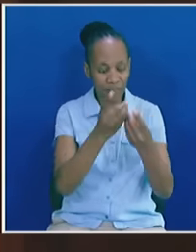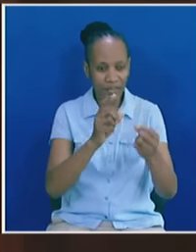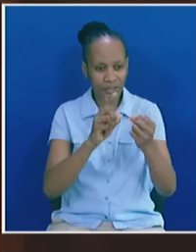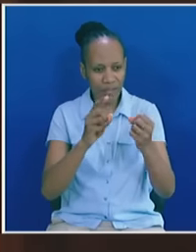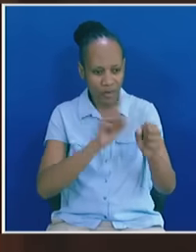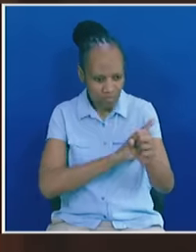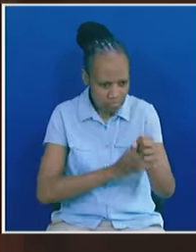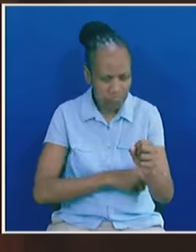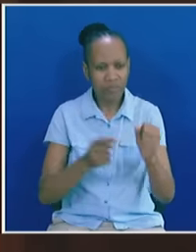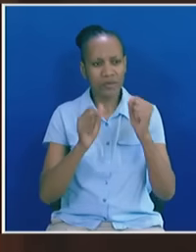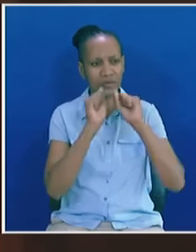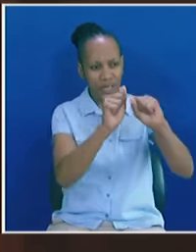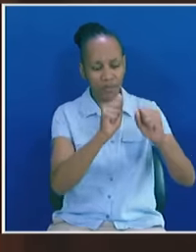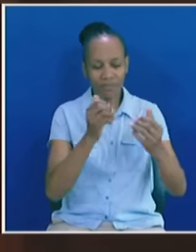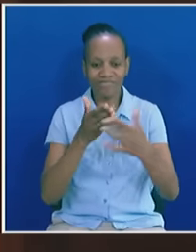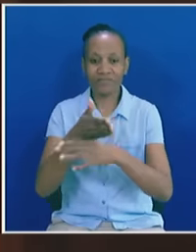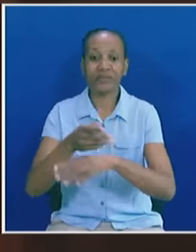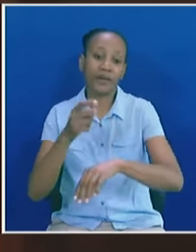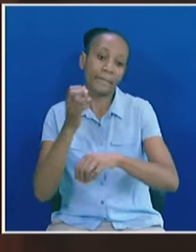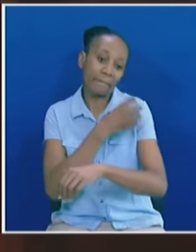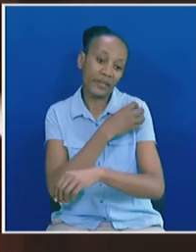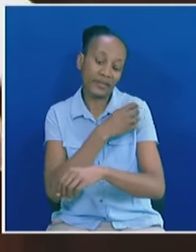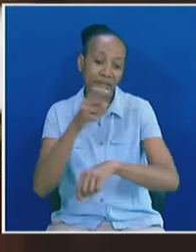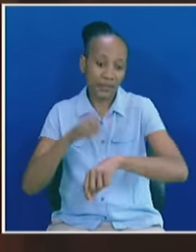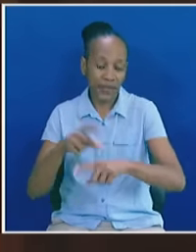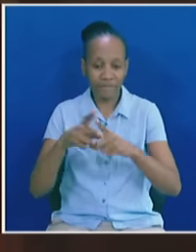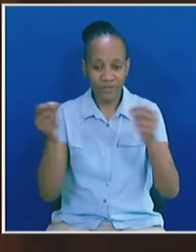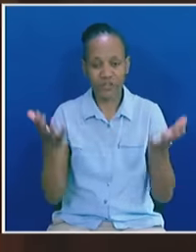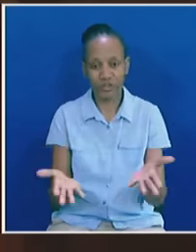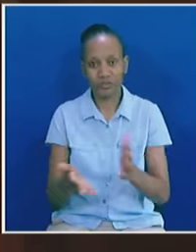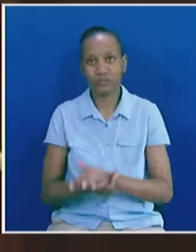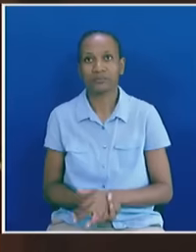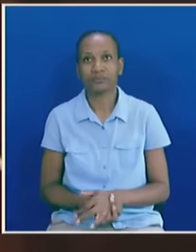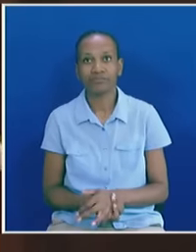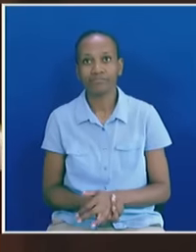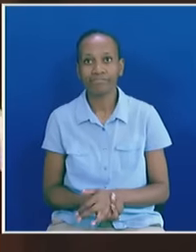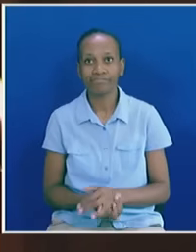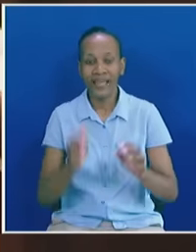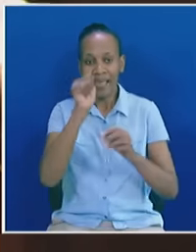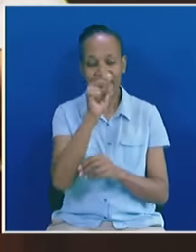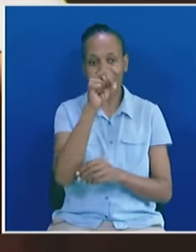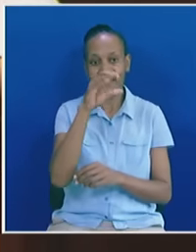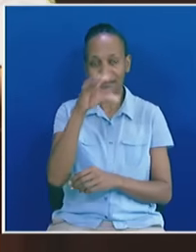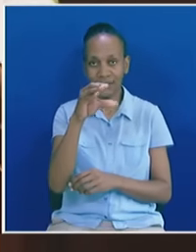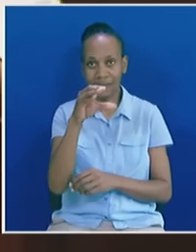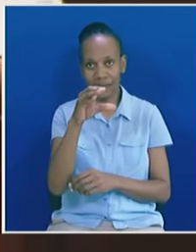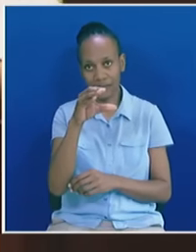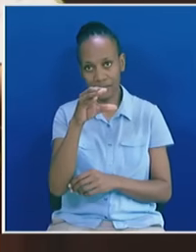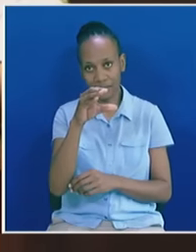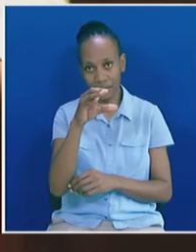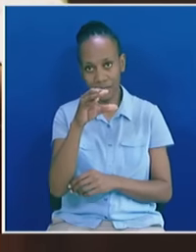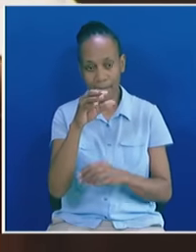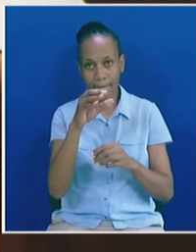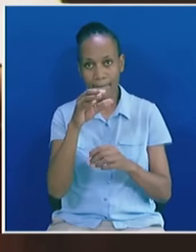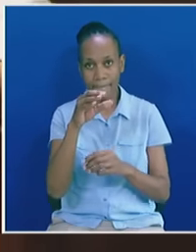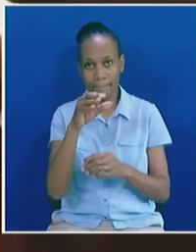respond accordingly to the Honorable Deputy Minister, your time is now expired. threat picture. The ANC